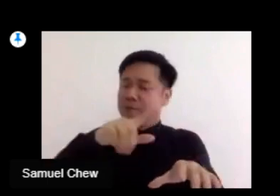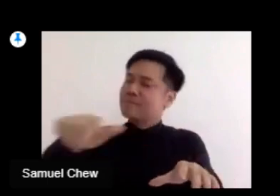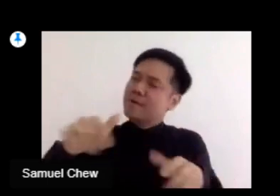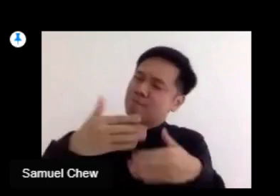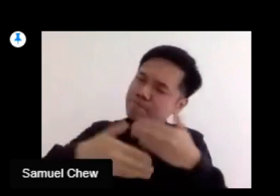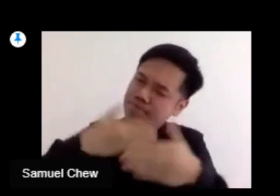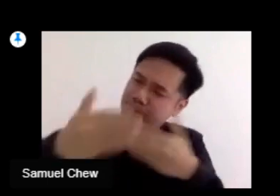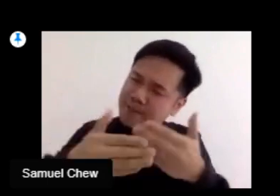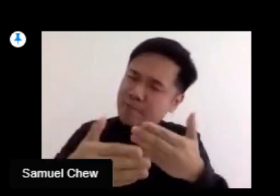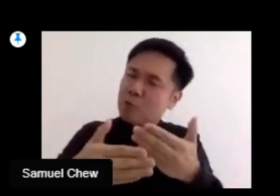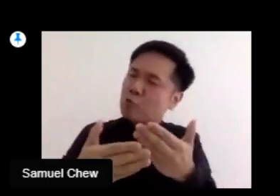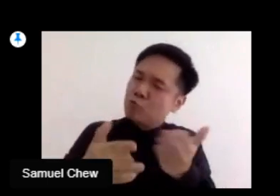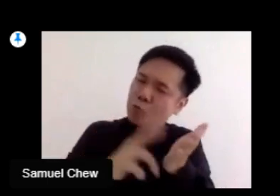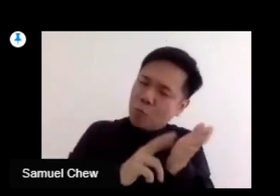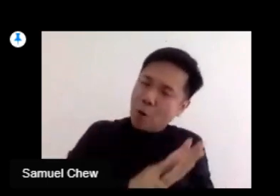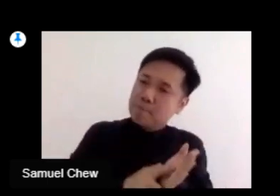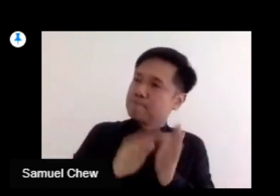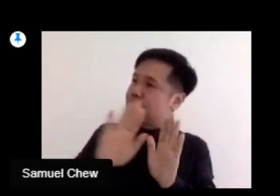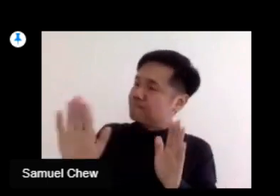much.